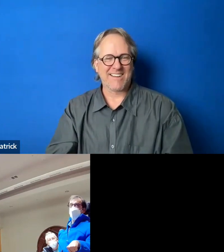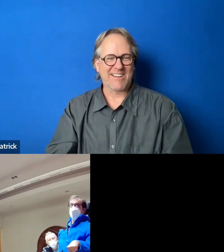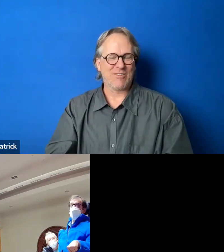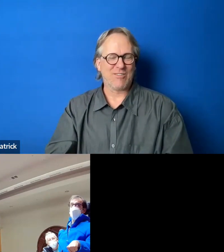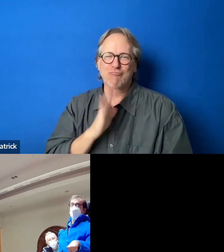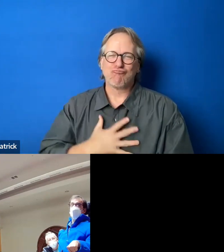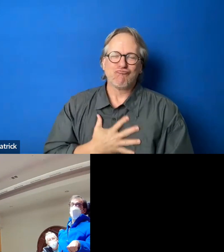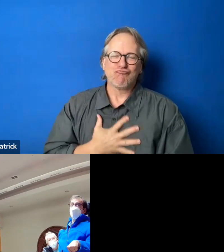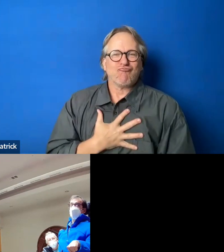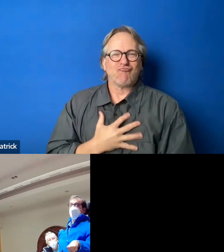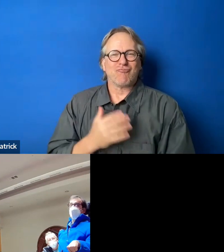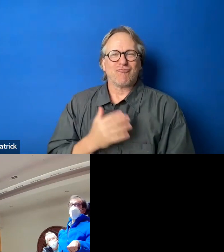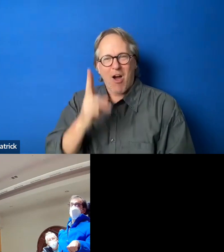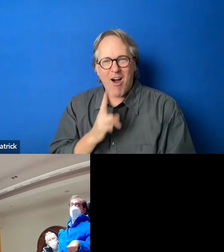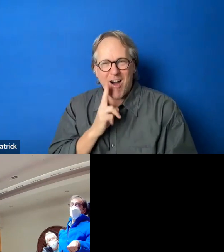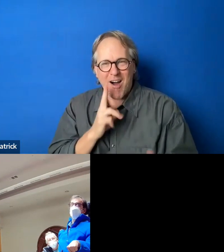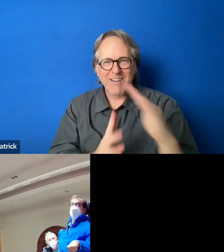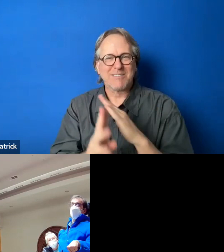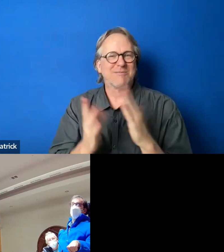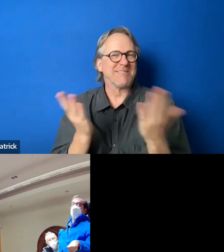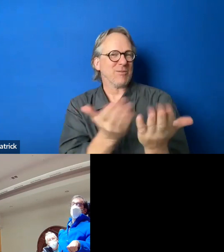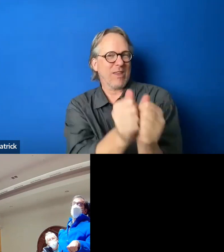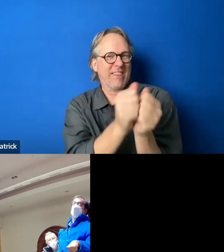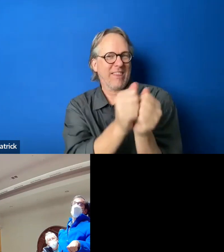and an honor to be here with you.